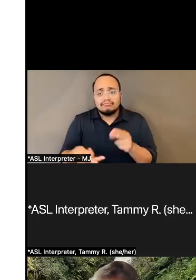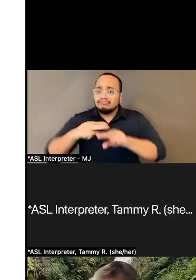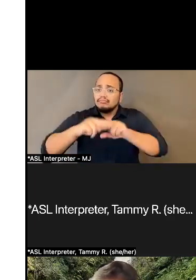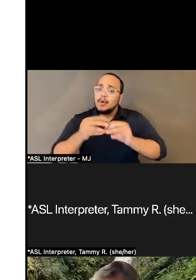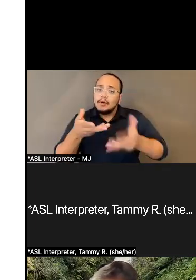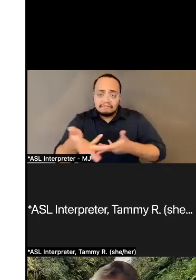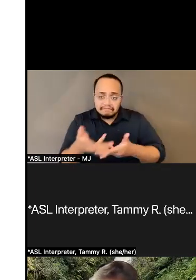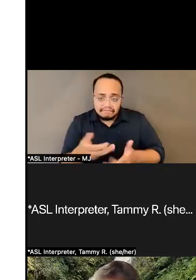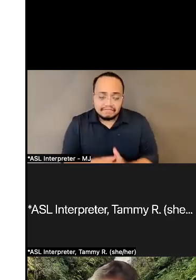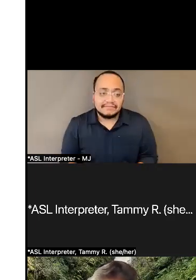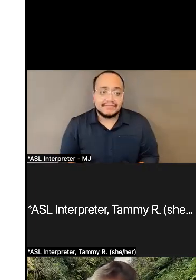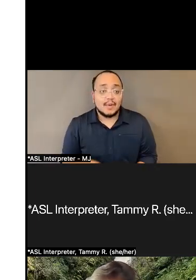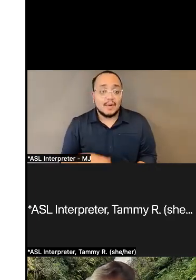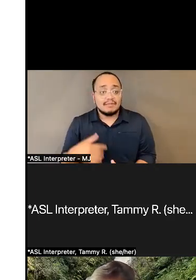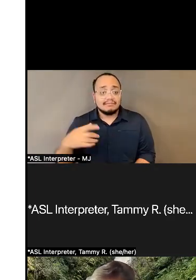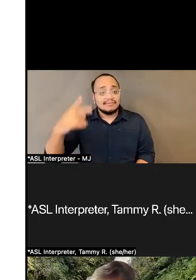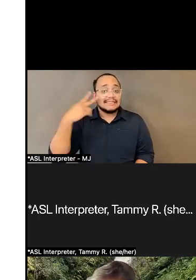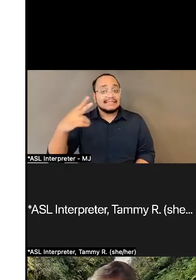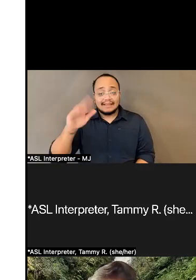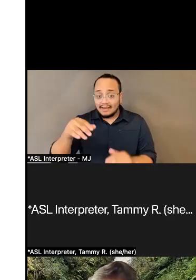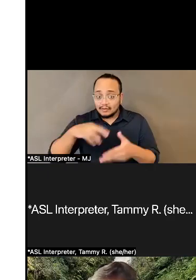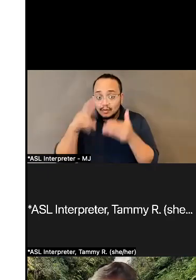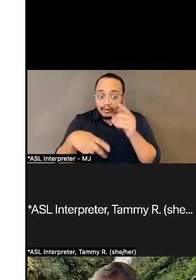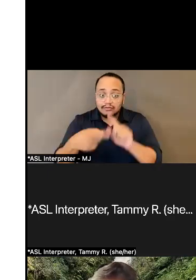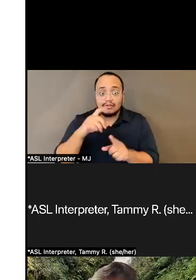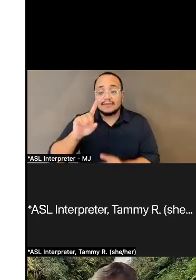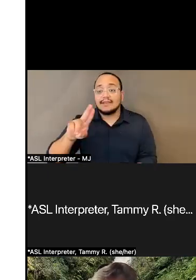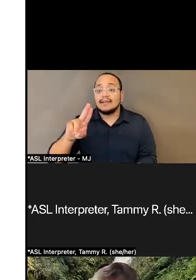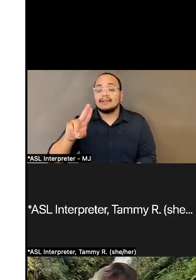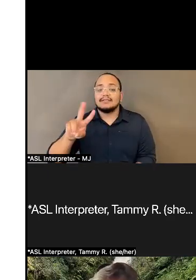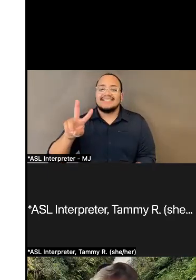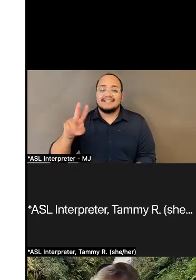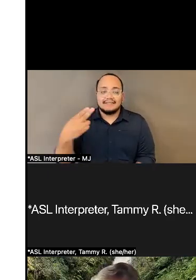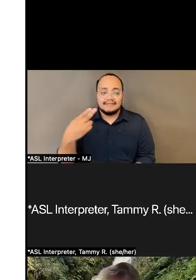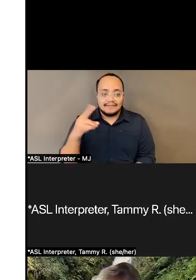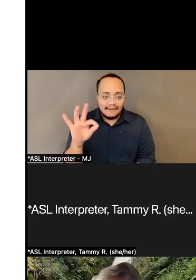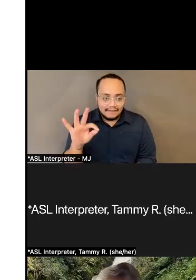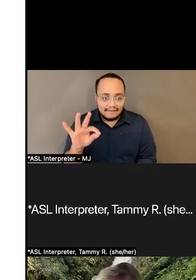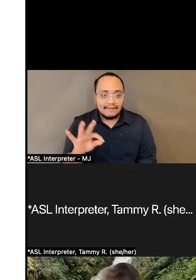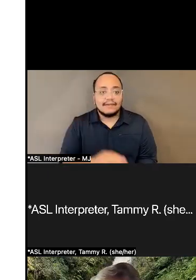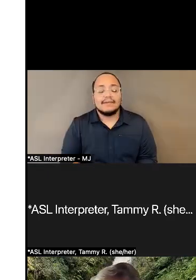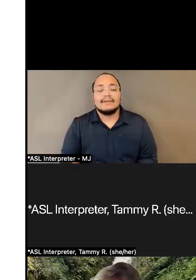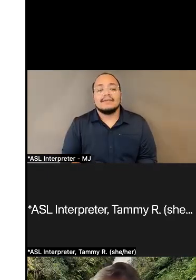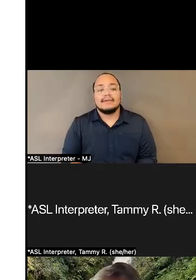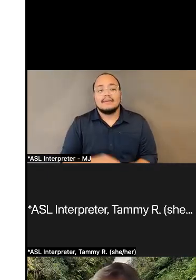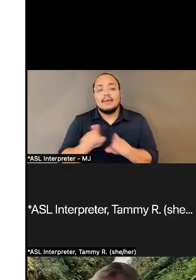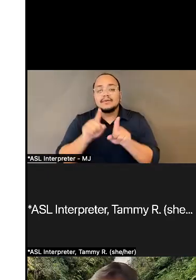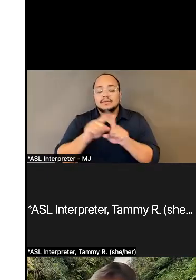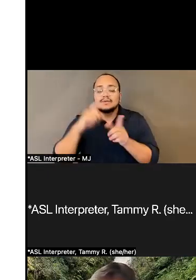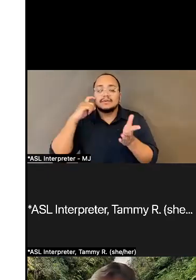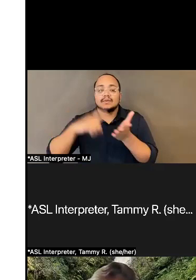So that was exciting, and we wanted to then see if effectiveness differed for survivors based on